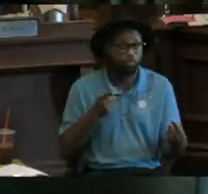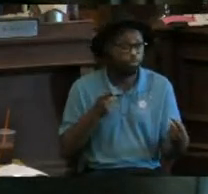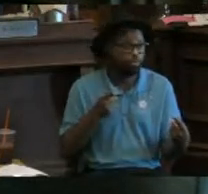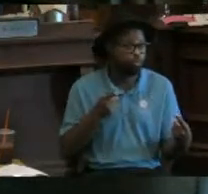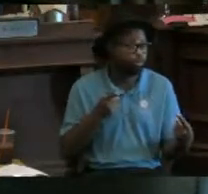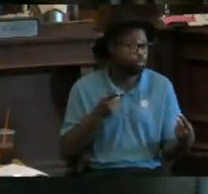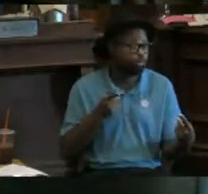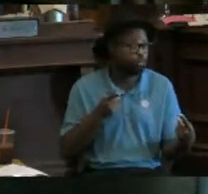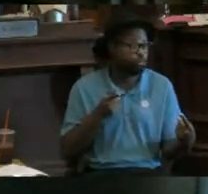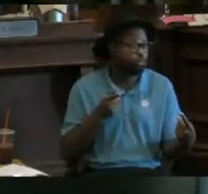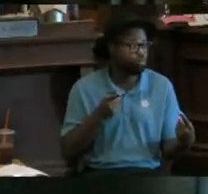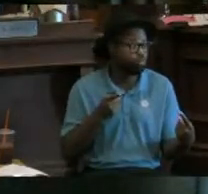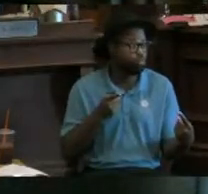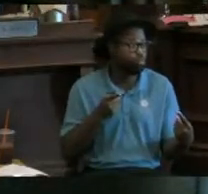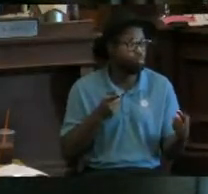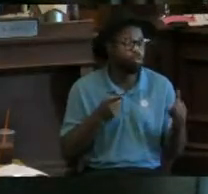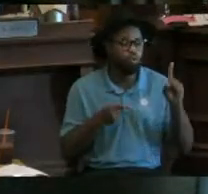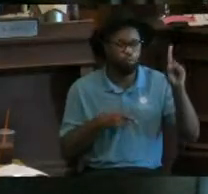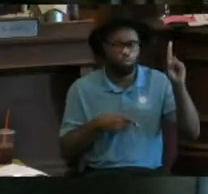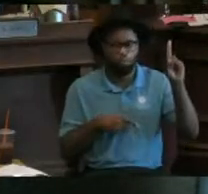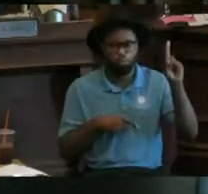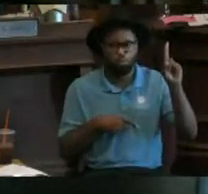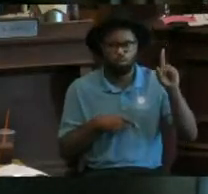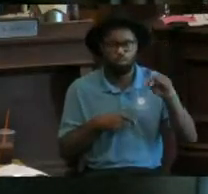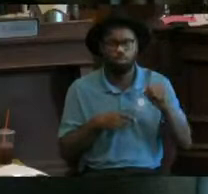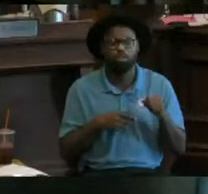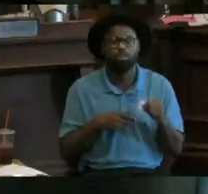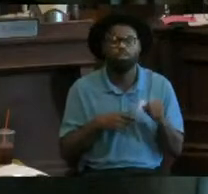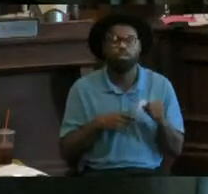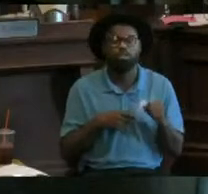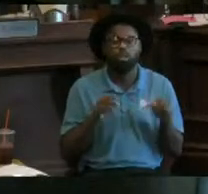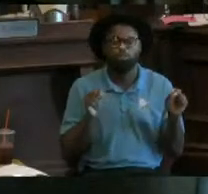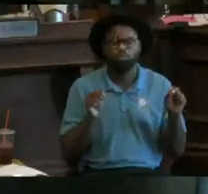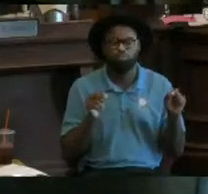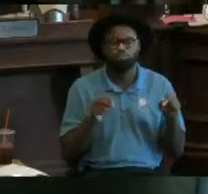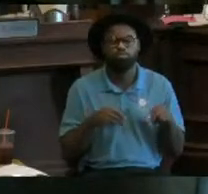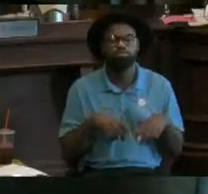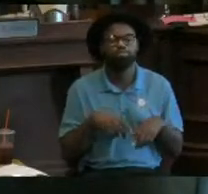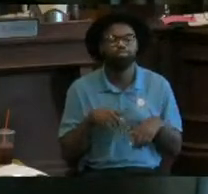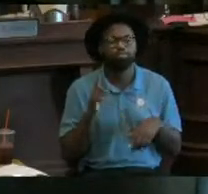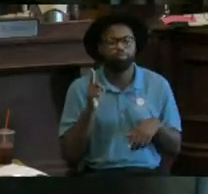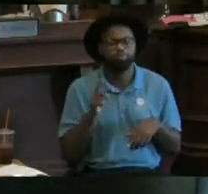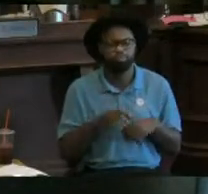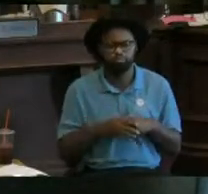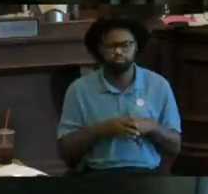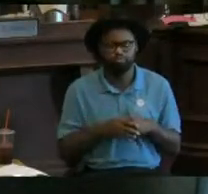say nay. We have one abstention, and we have one abstention. All right.